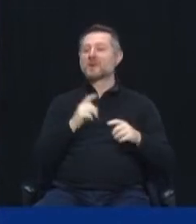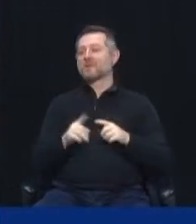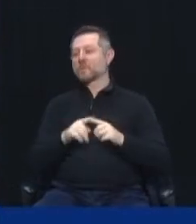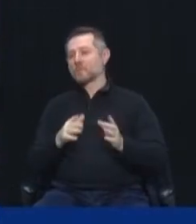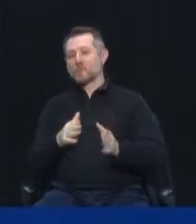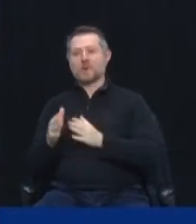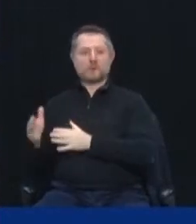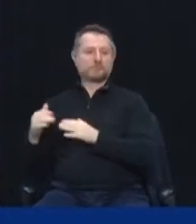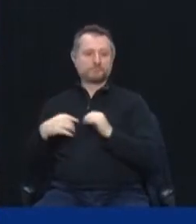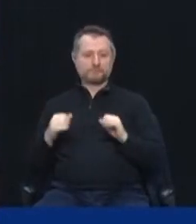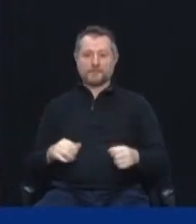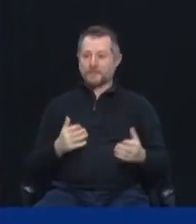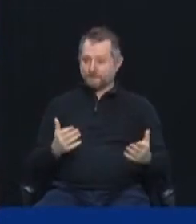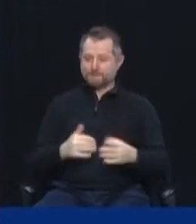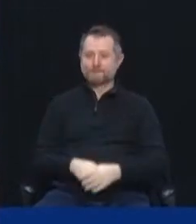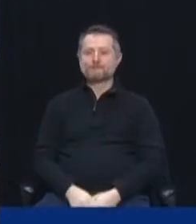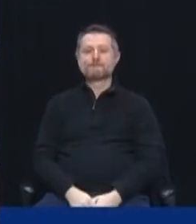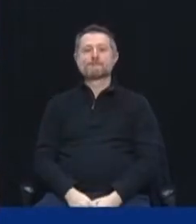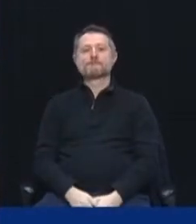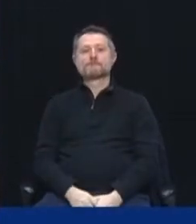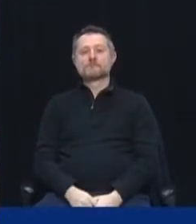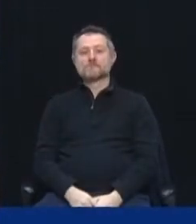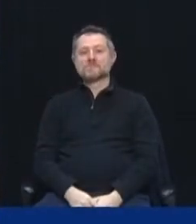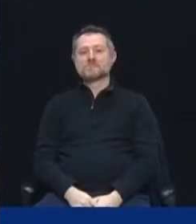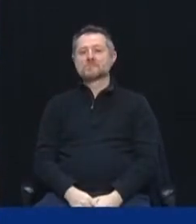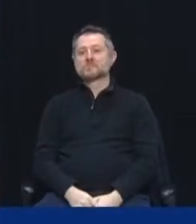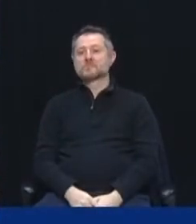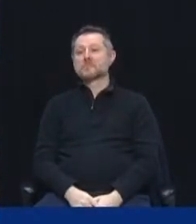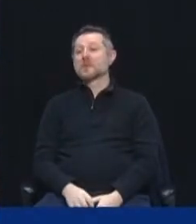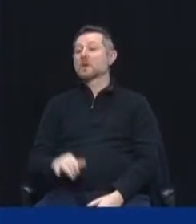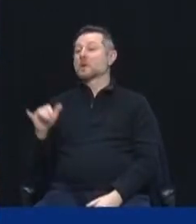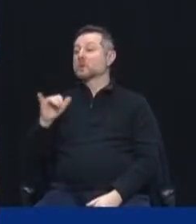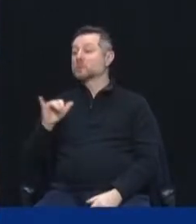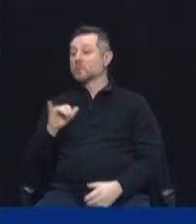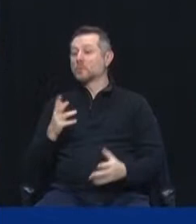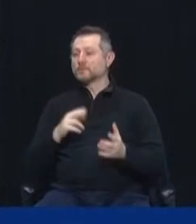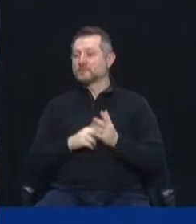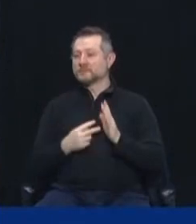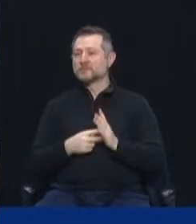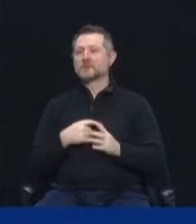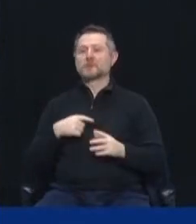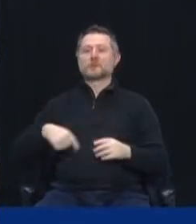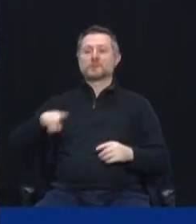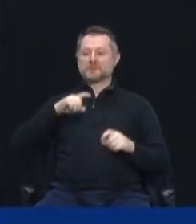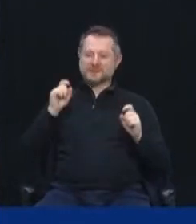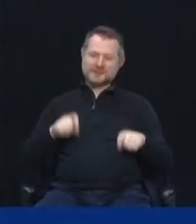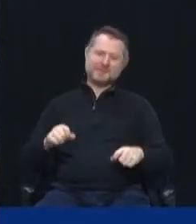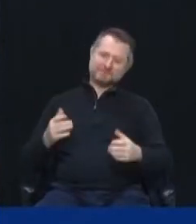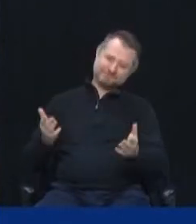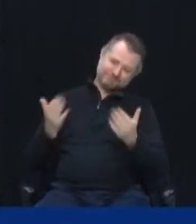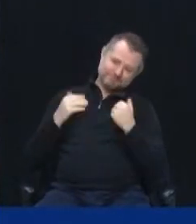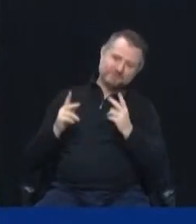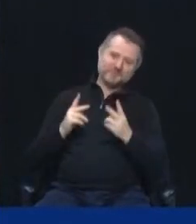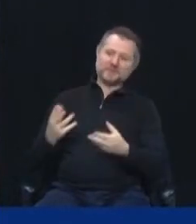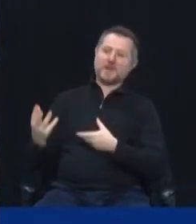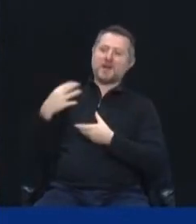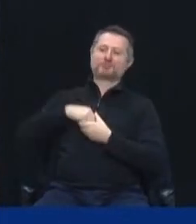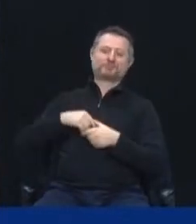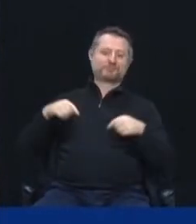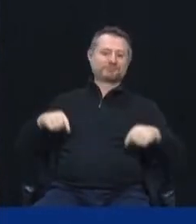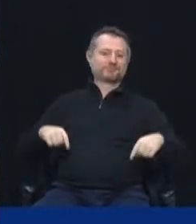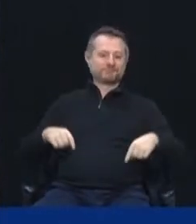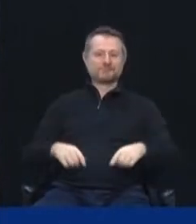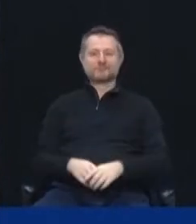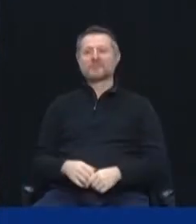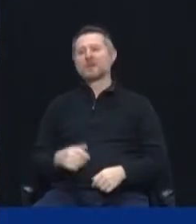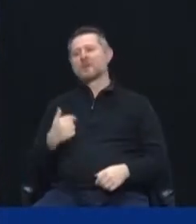It also says we need individuals to participate. I talk to people all day long, they say,